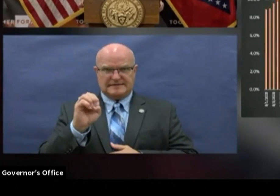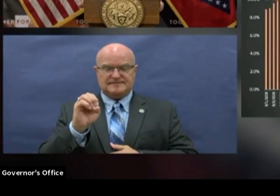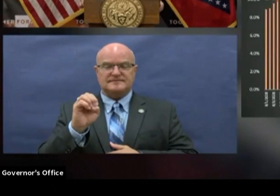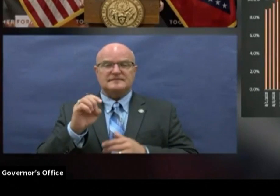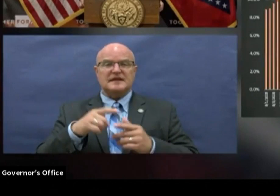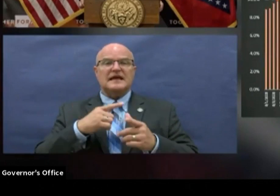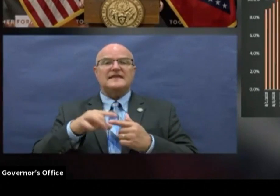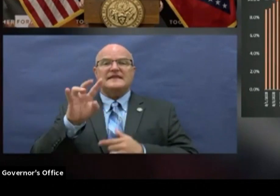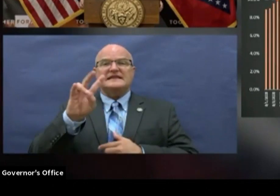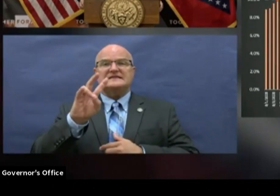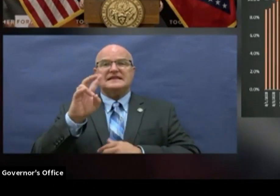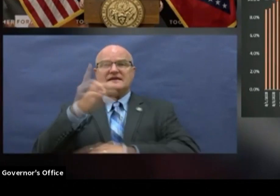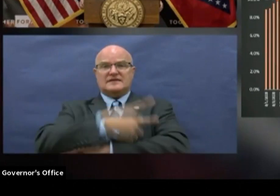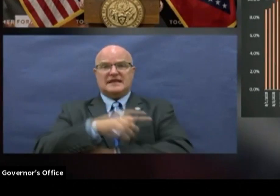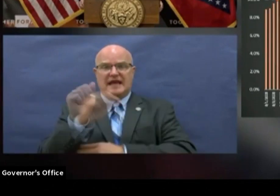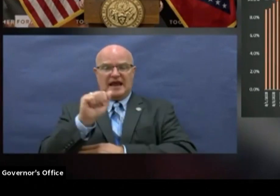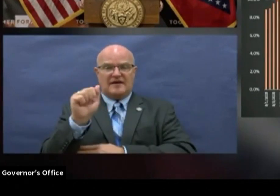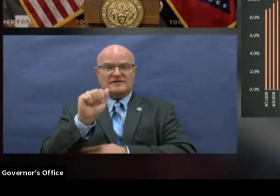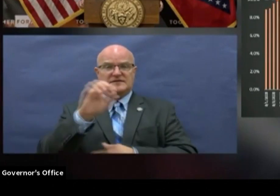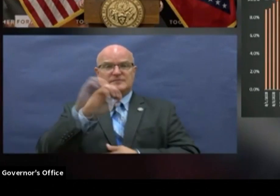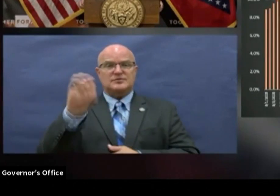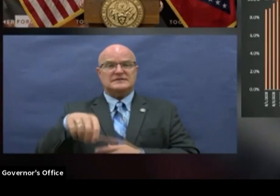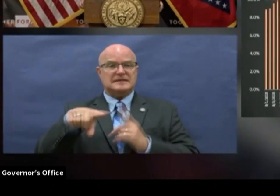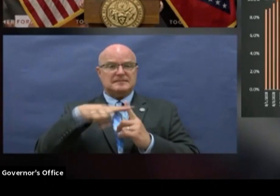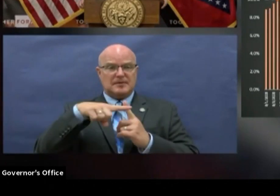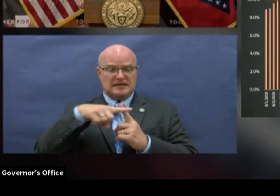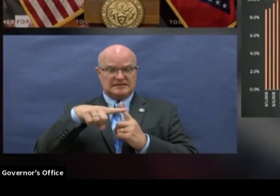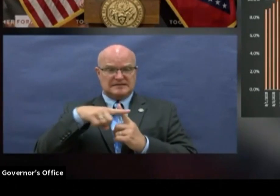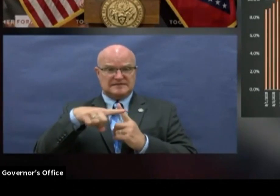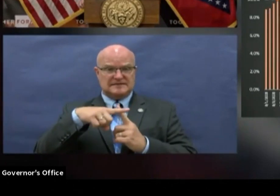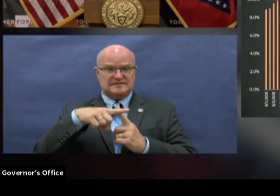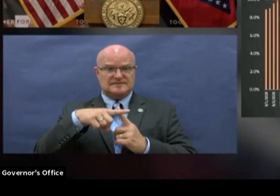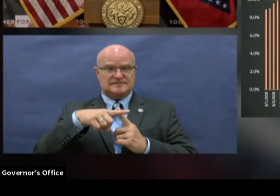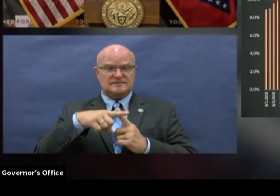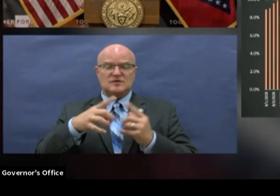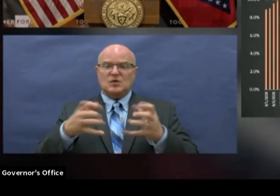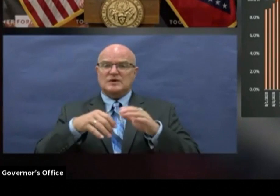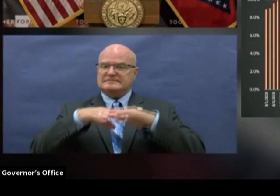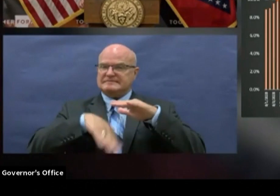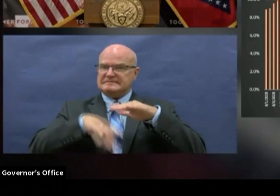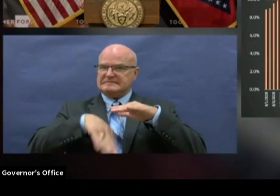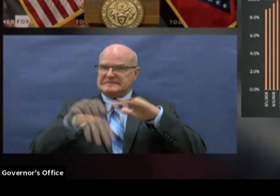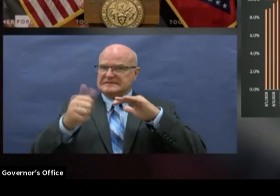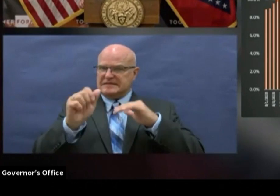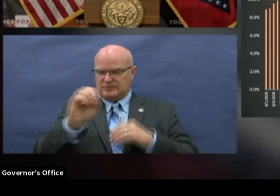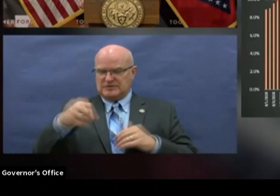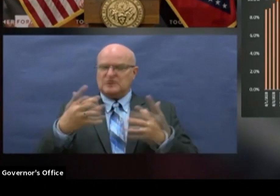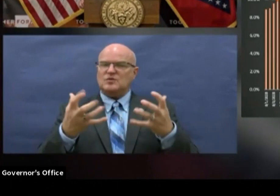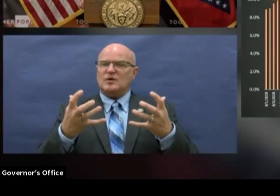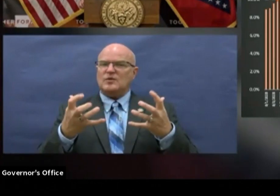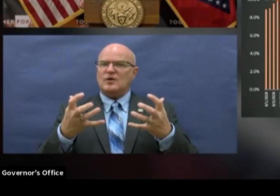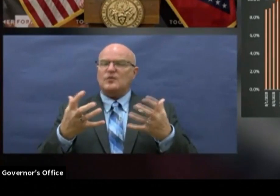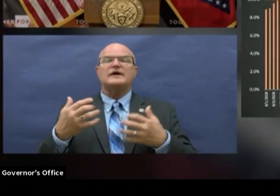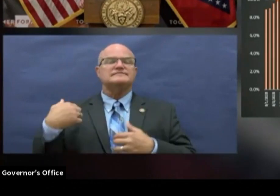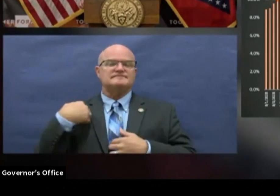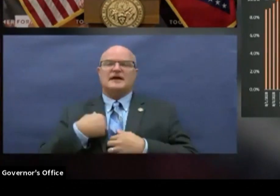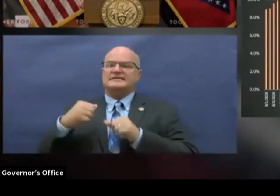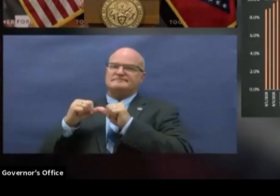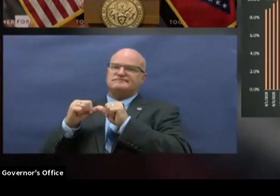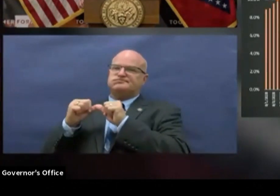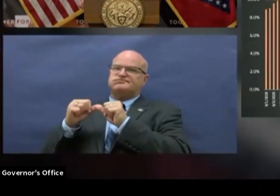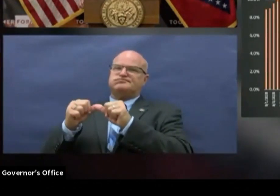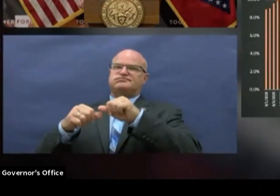the 7-day rolling average of percent positive, we always want to stay under 10%, which we have consistently been